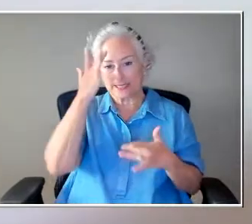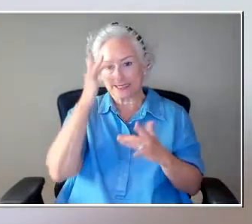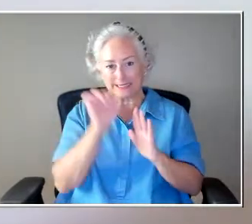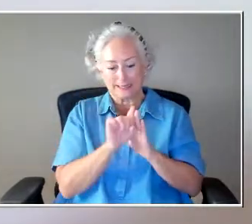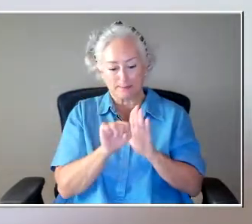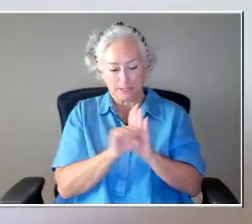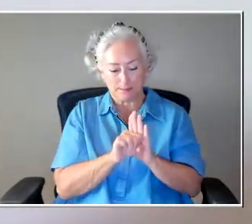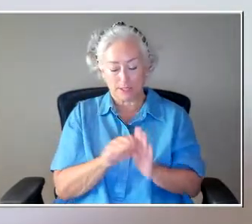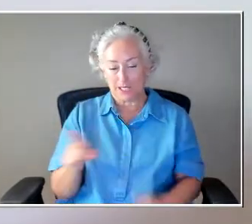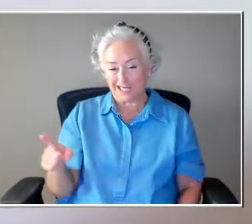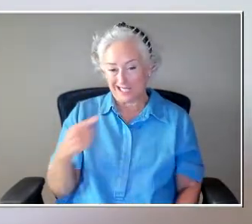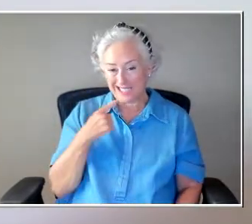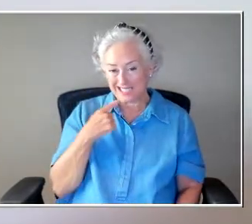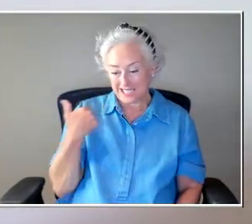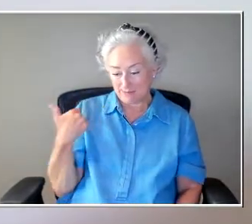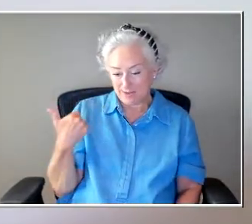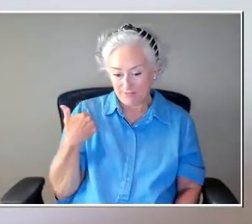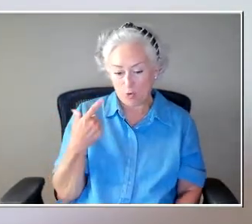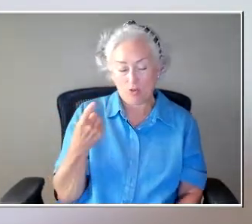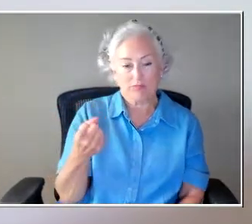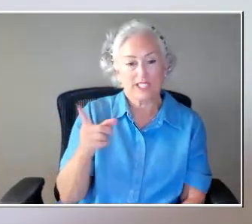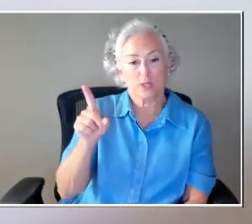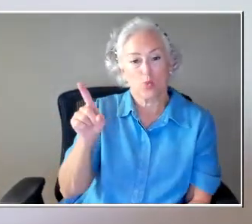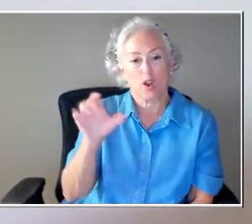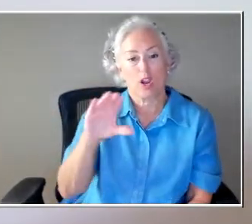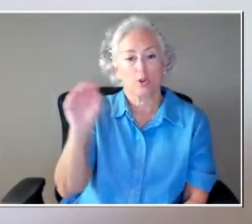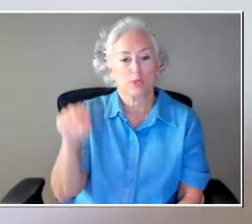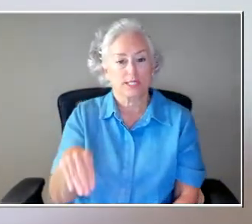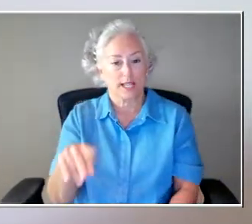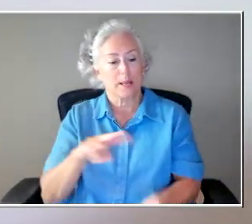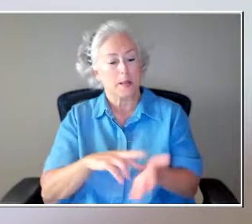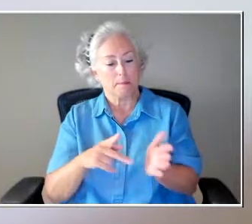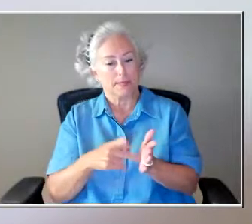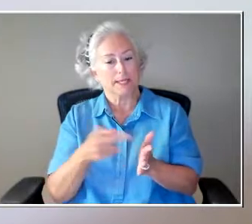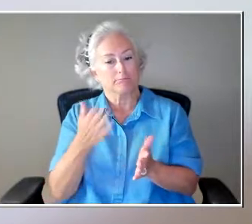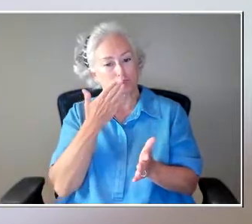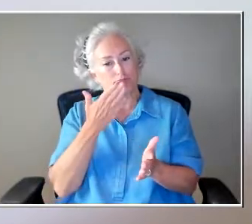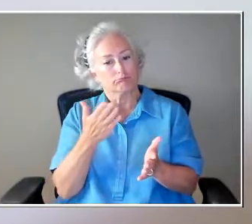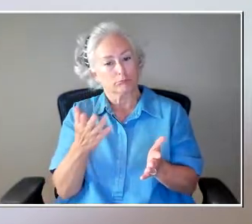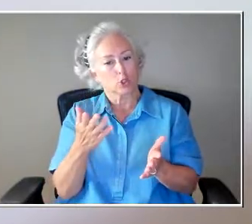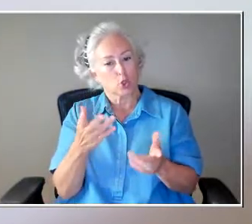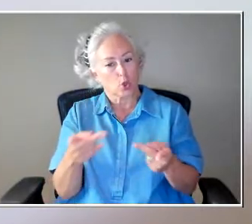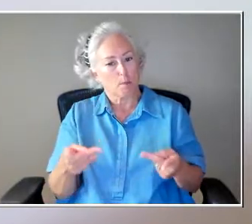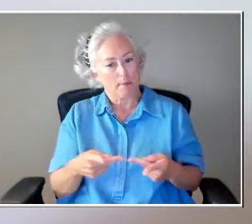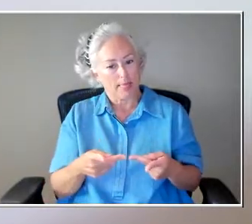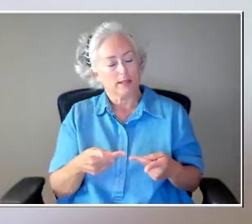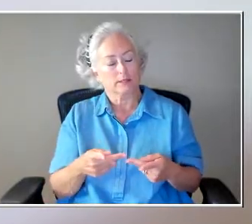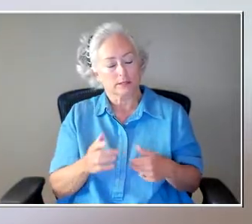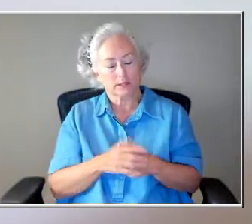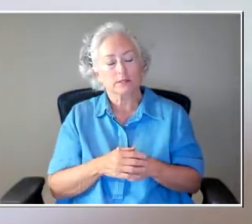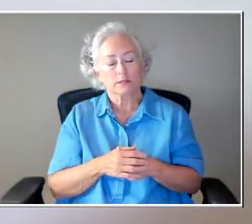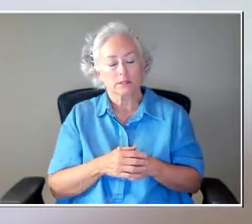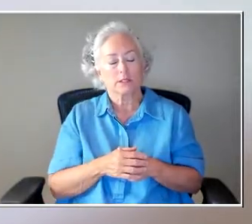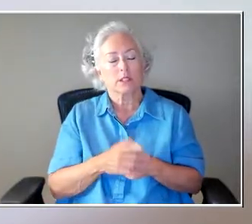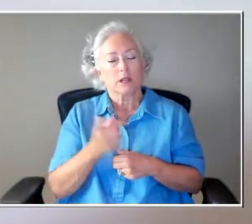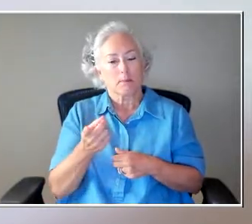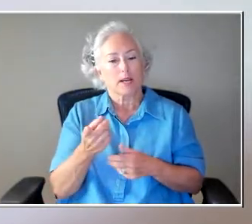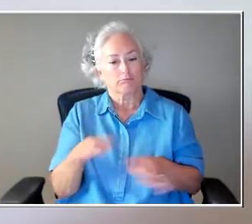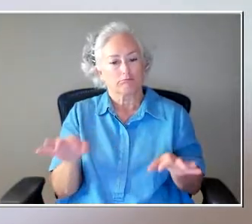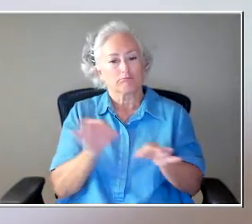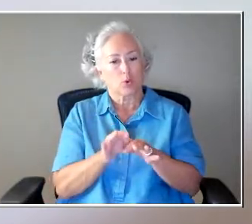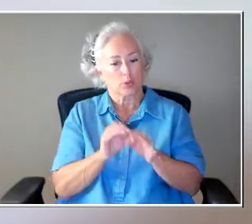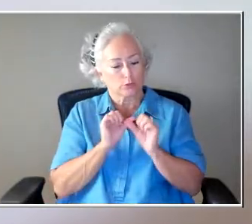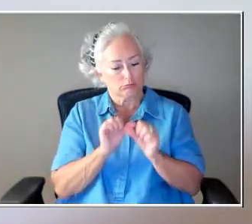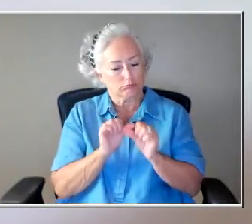him earlier. He was saying that he's at 100%, so he's sitting at a good spot. We just want to continue to work